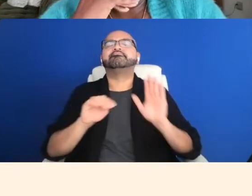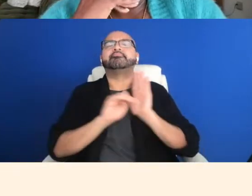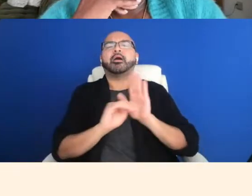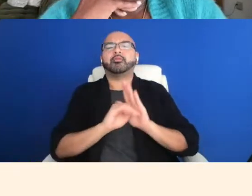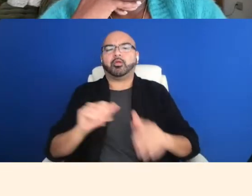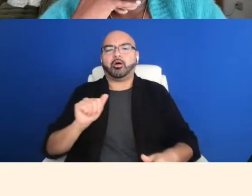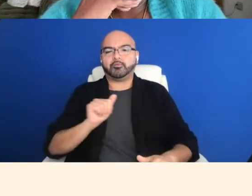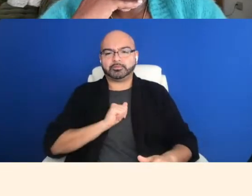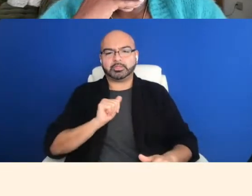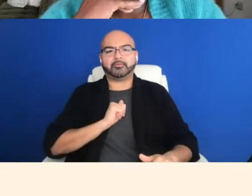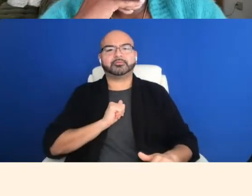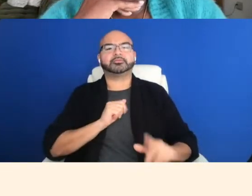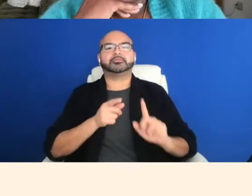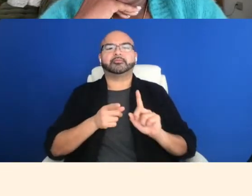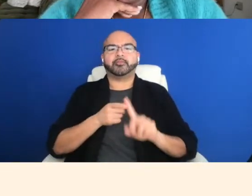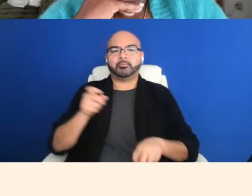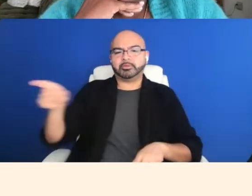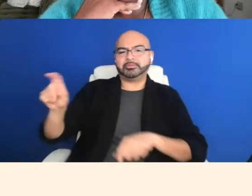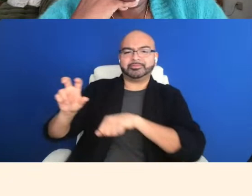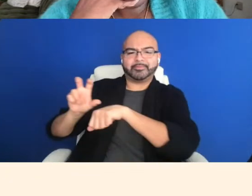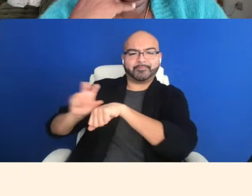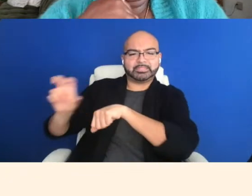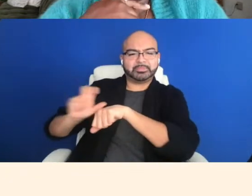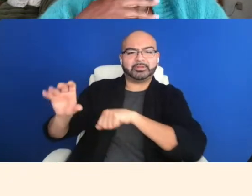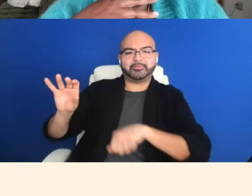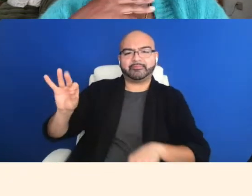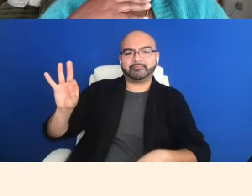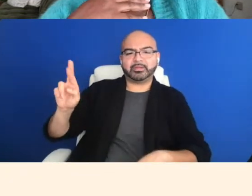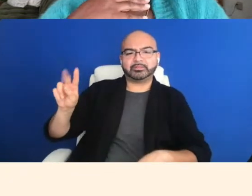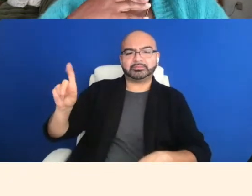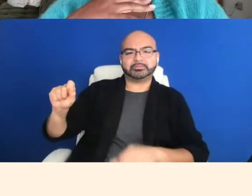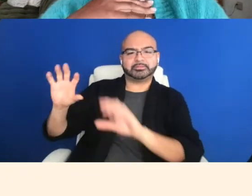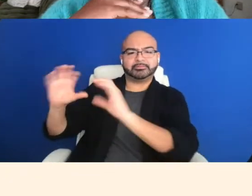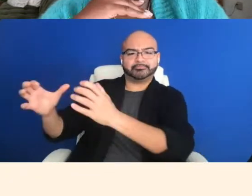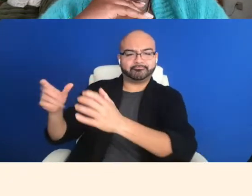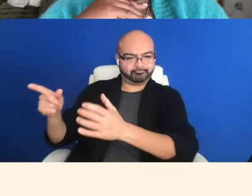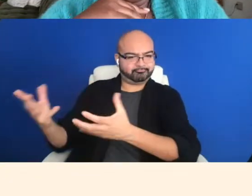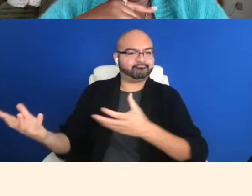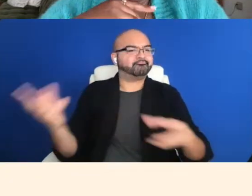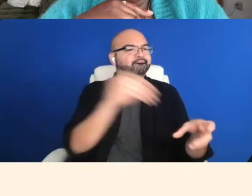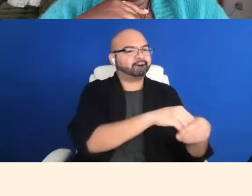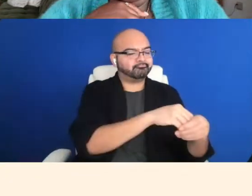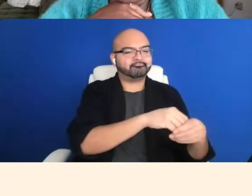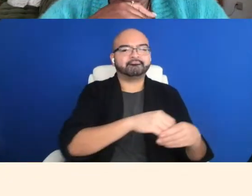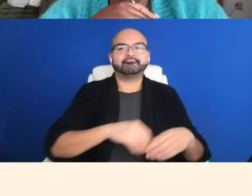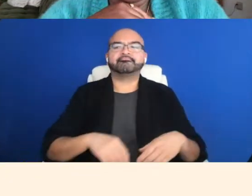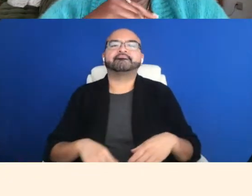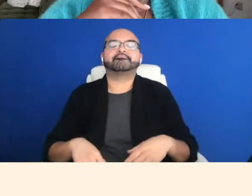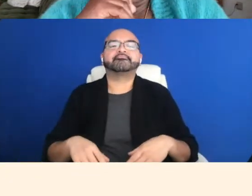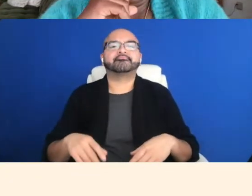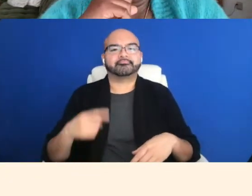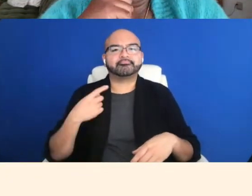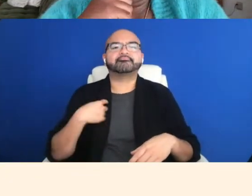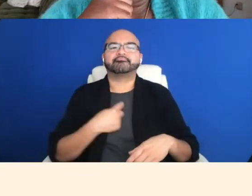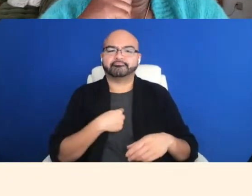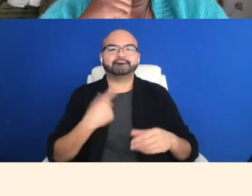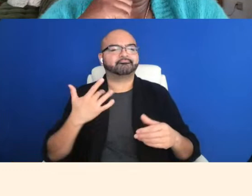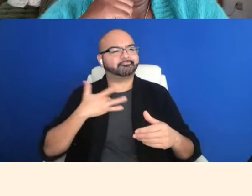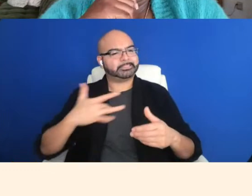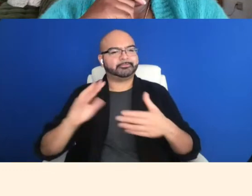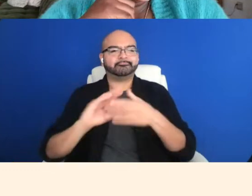off of investment funds. So, we talk about individual